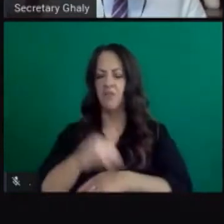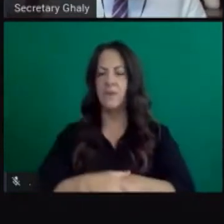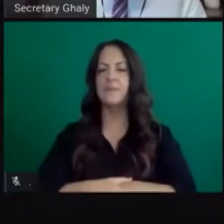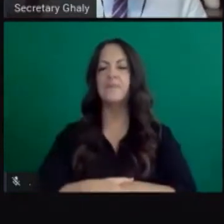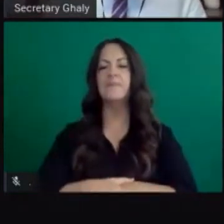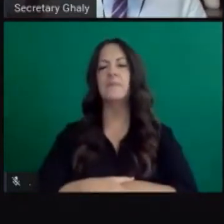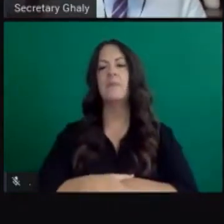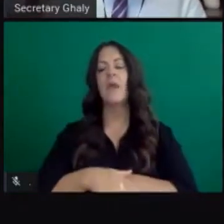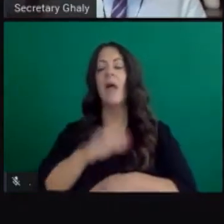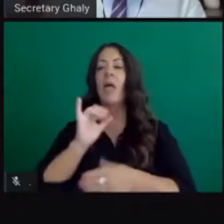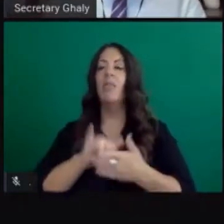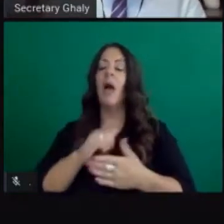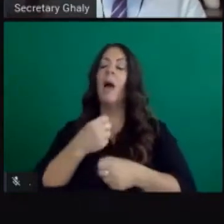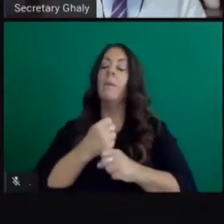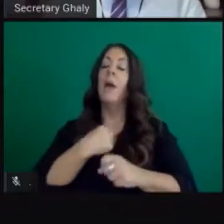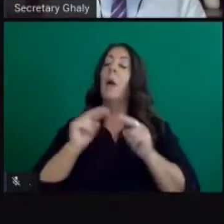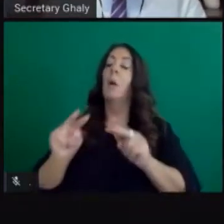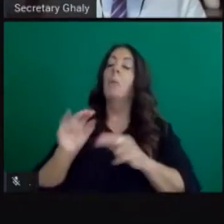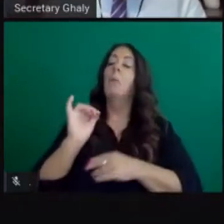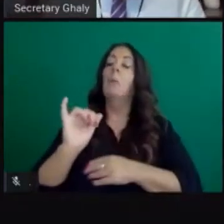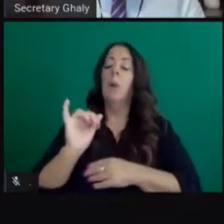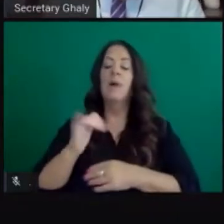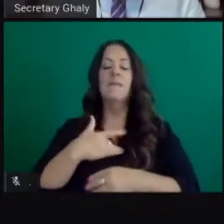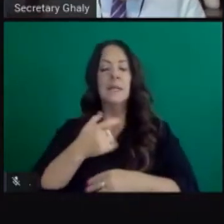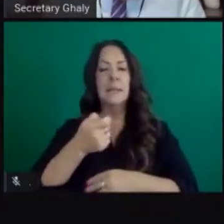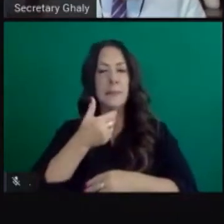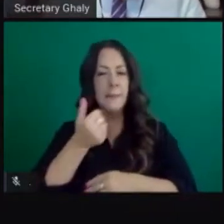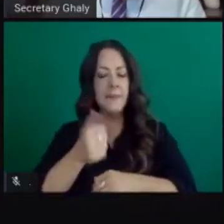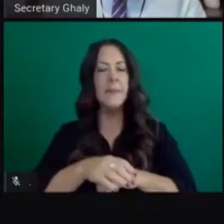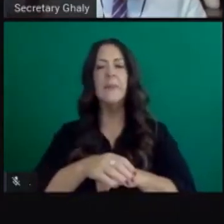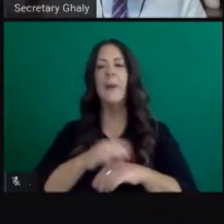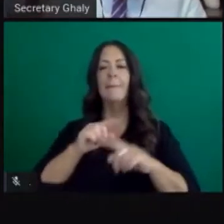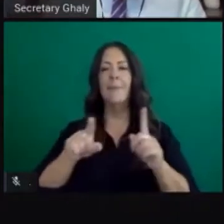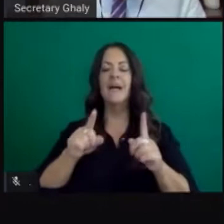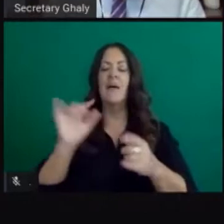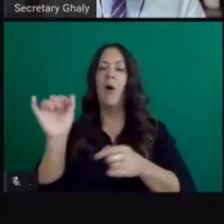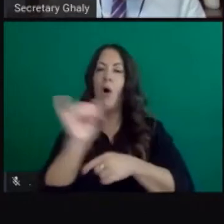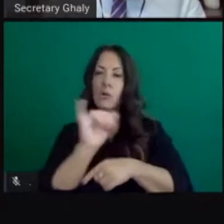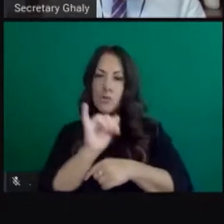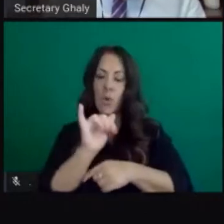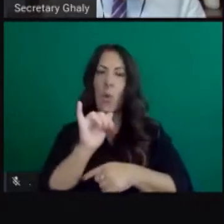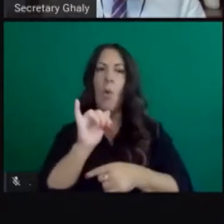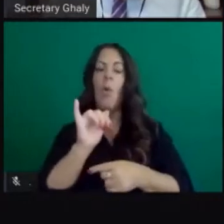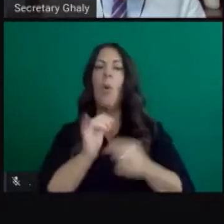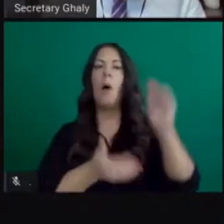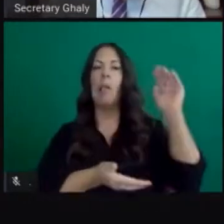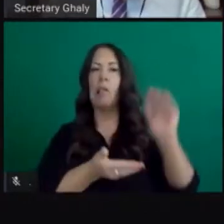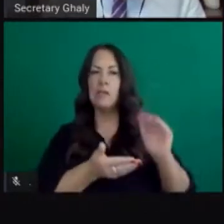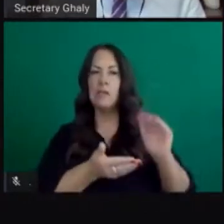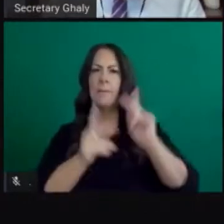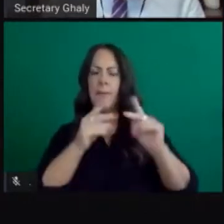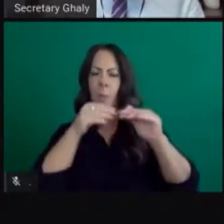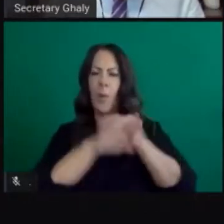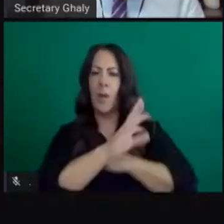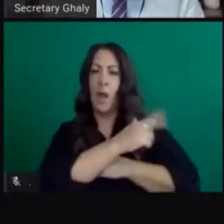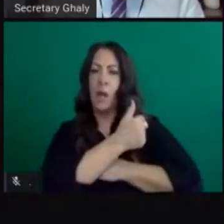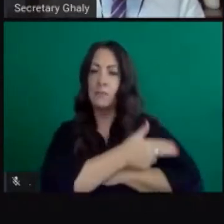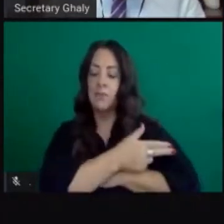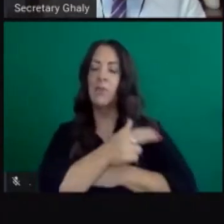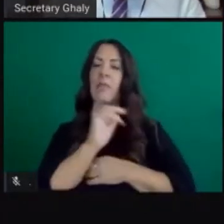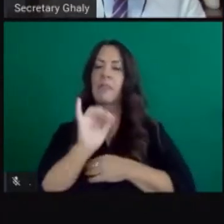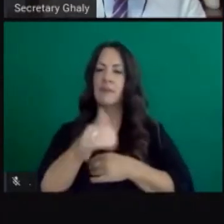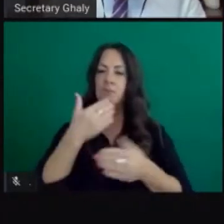are encouraging and go along with reduced hospitalization numbers across the state as well. So all of these